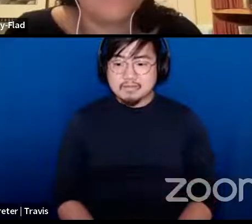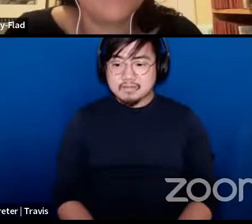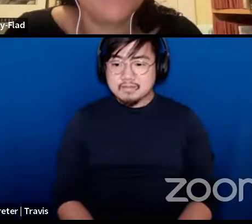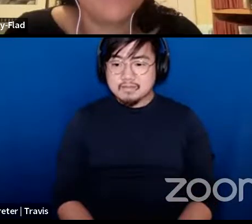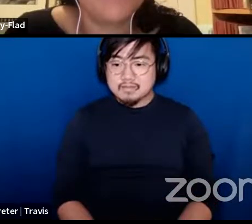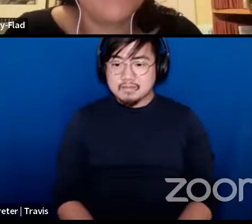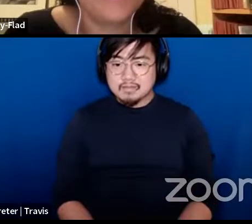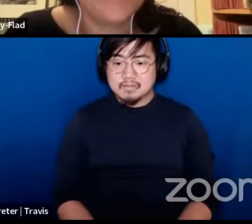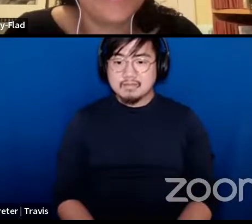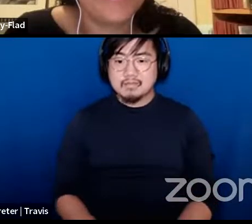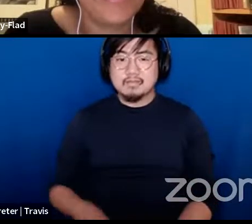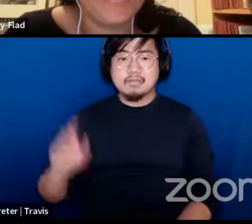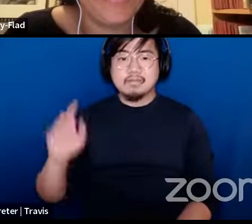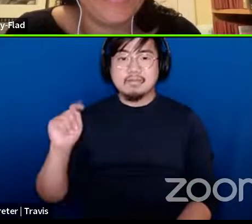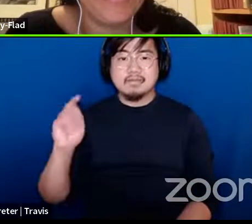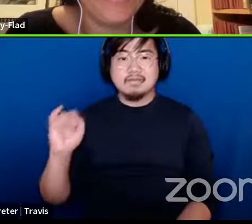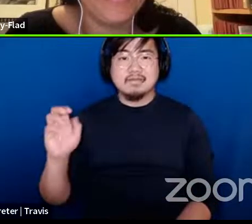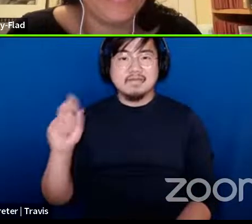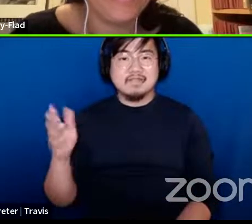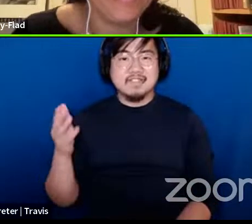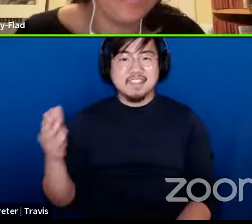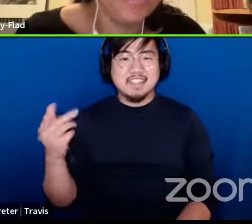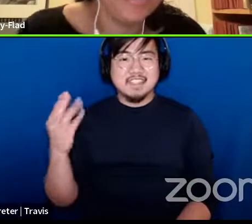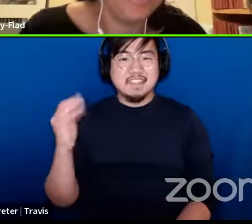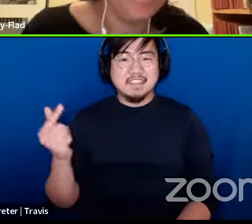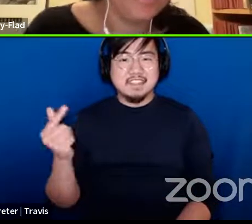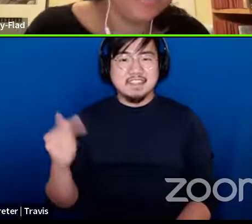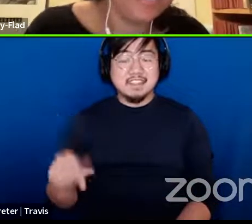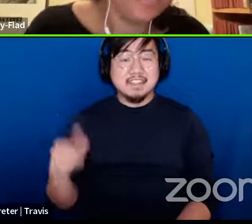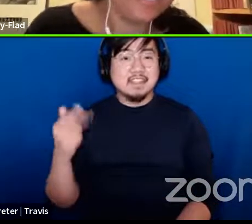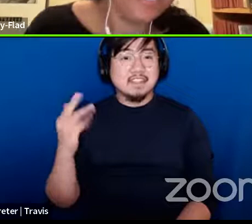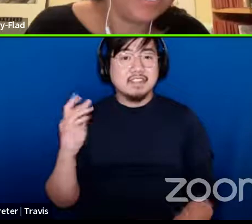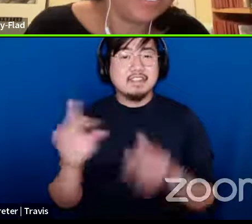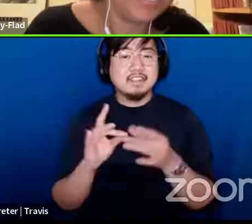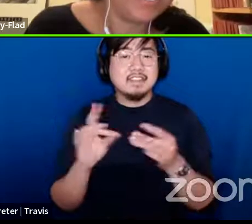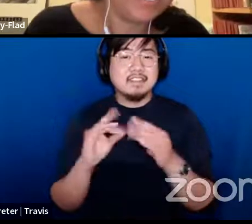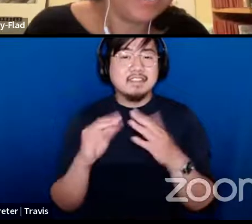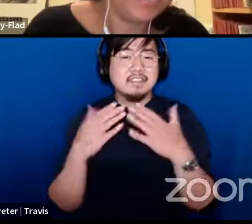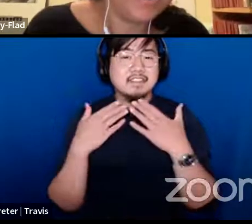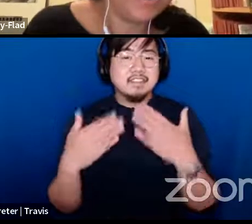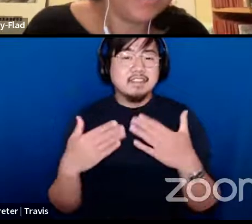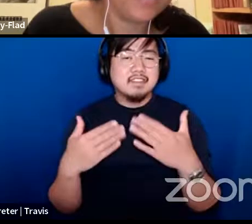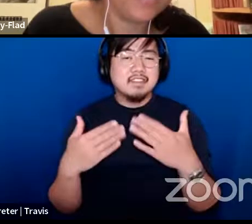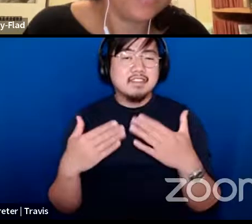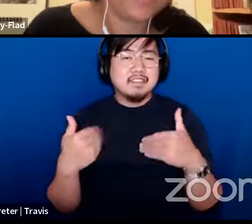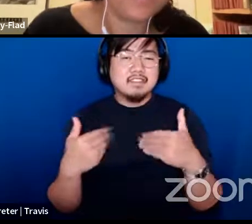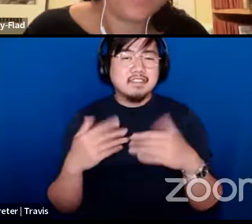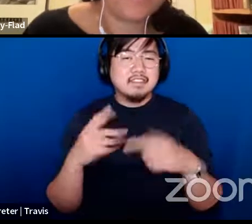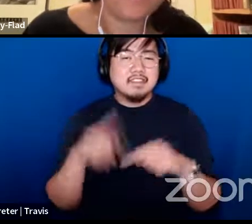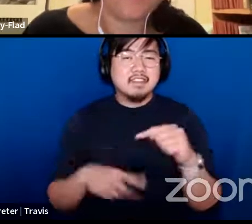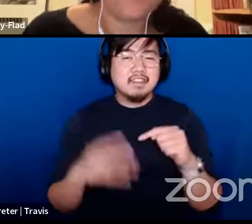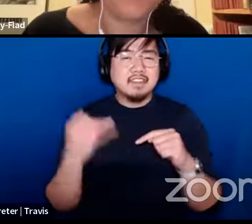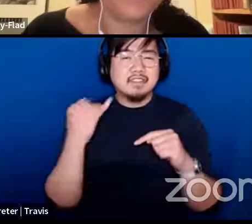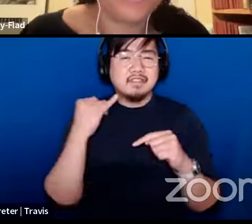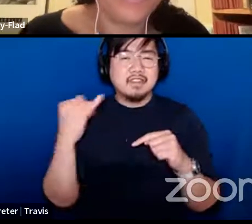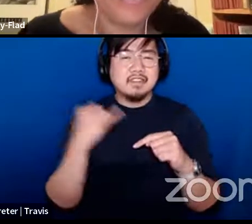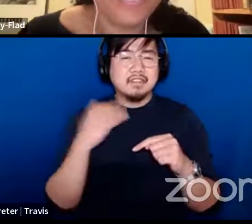All right, there's Greg. Well, thank you. I can't imagine a better place to end than metta. So